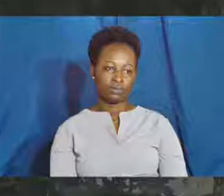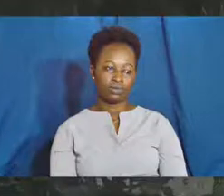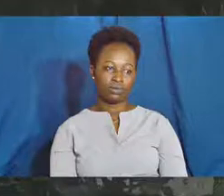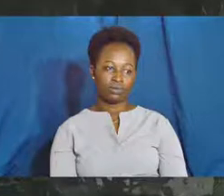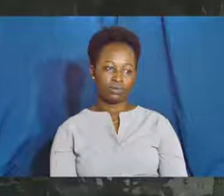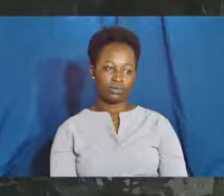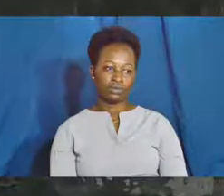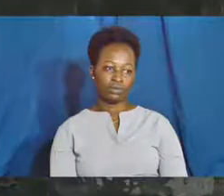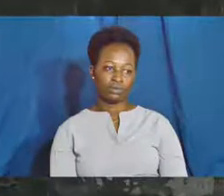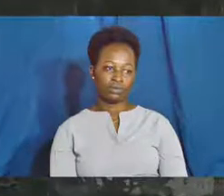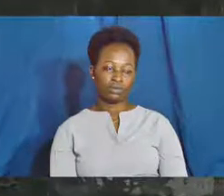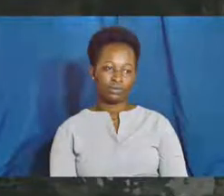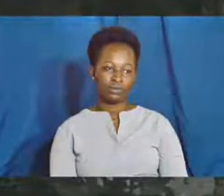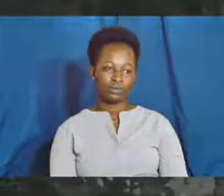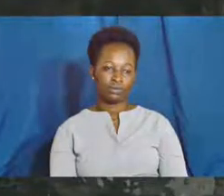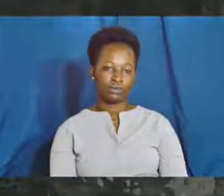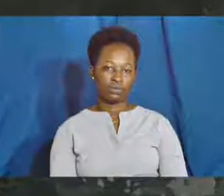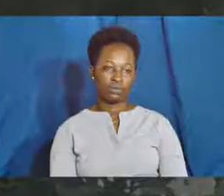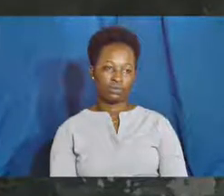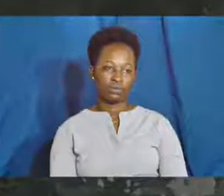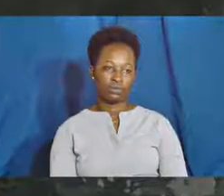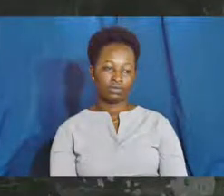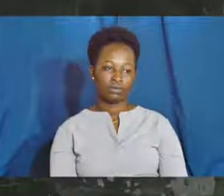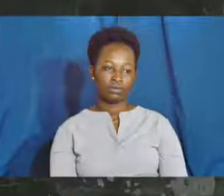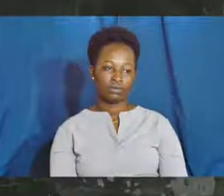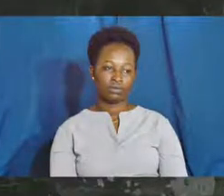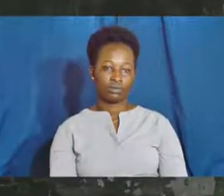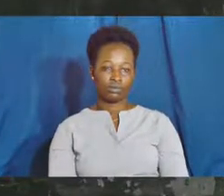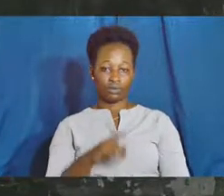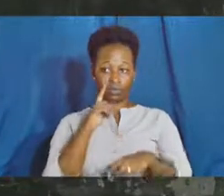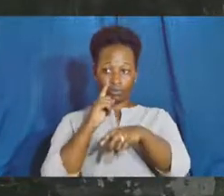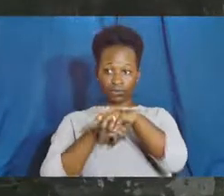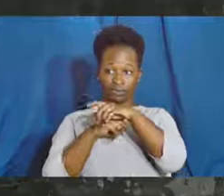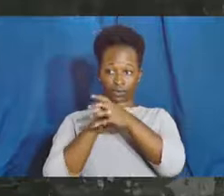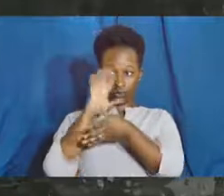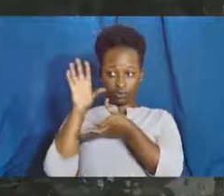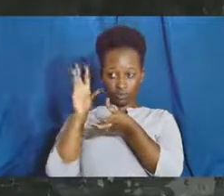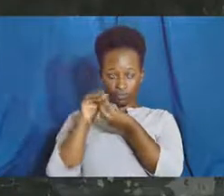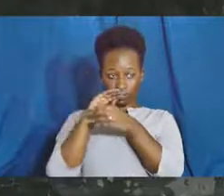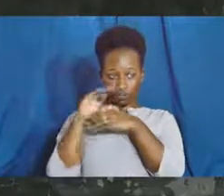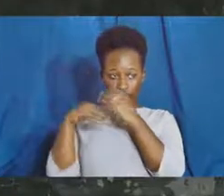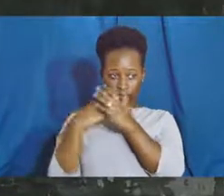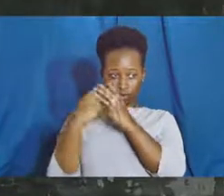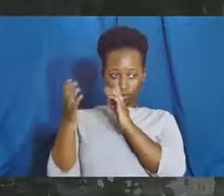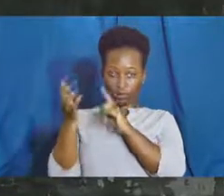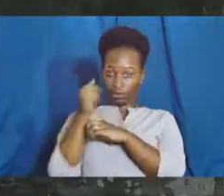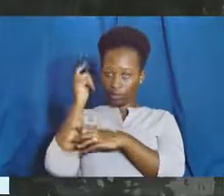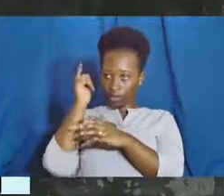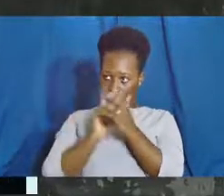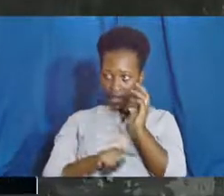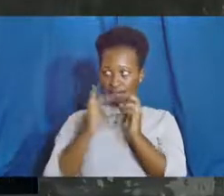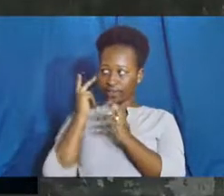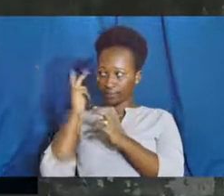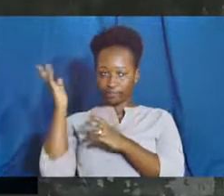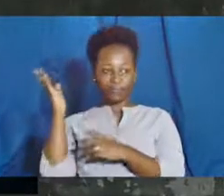is 41 I1. When we add this to that one, we find 60, that